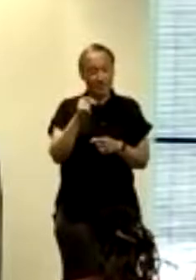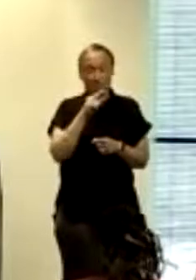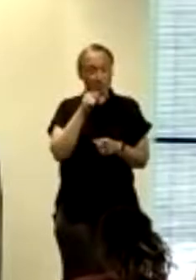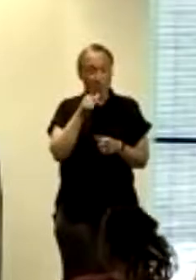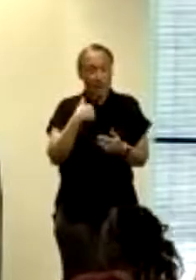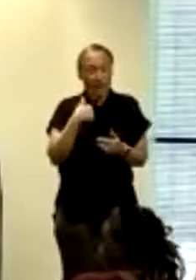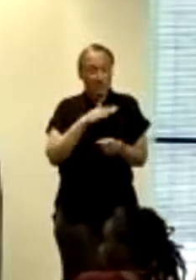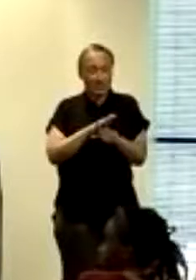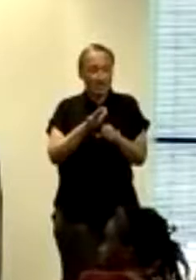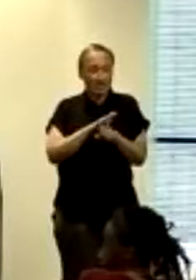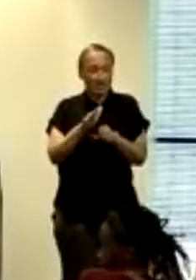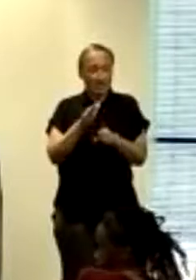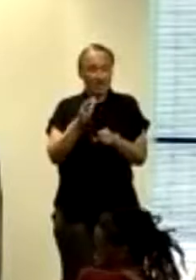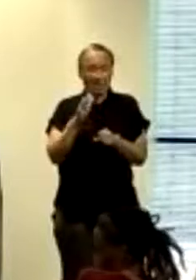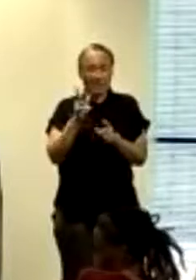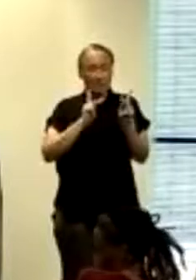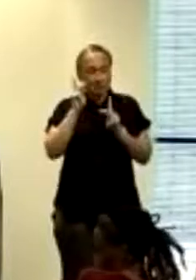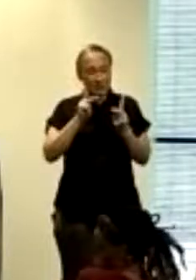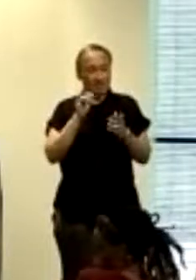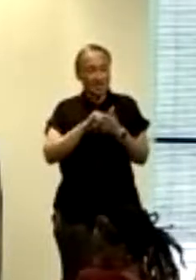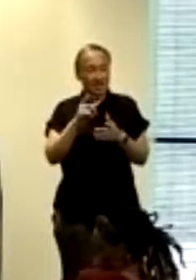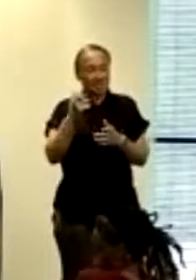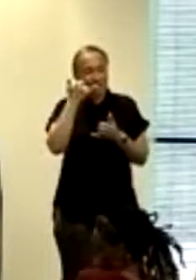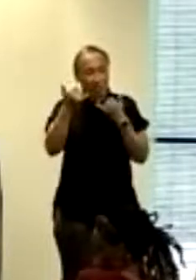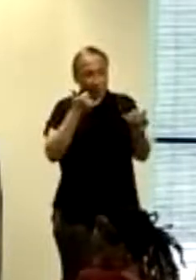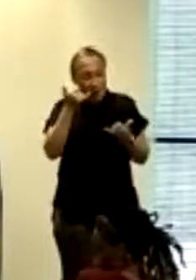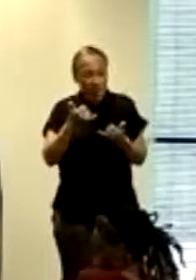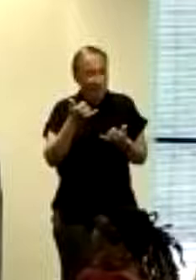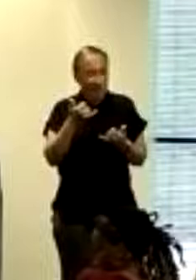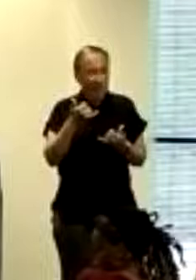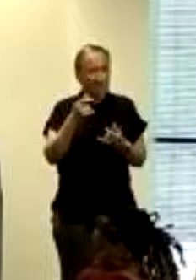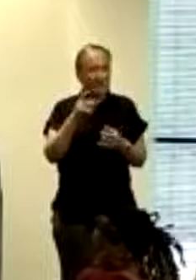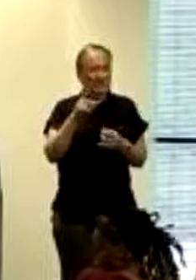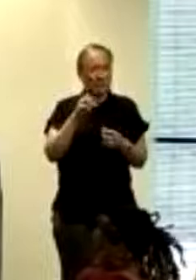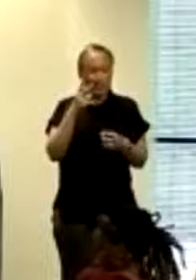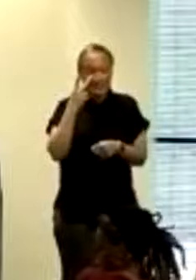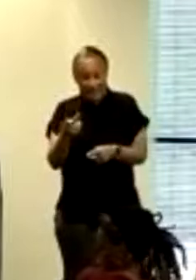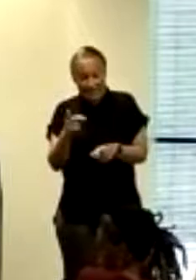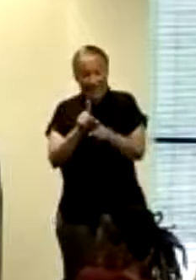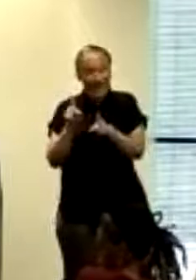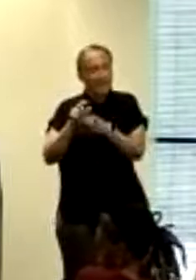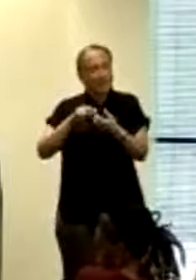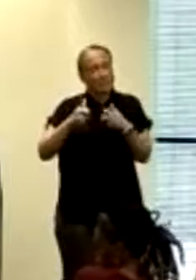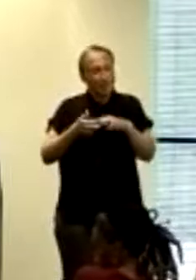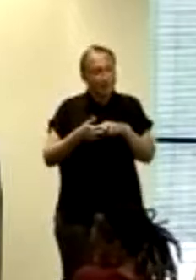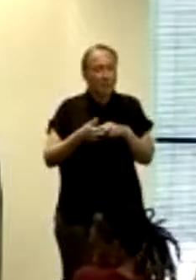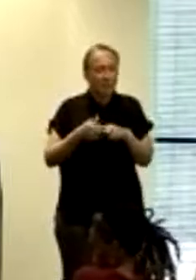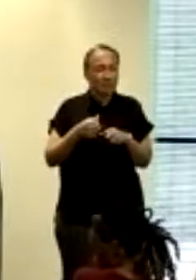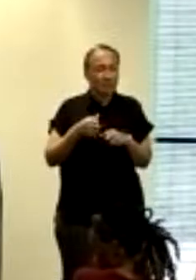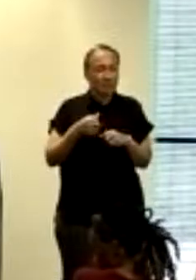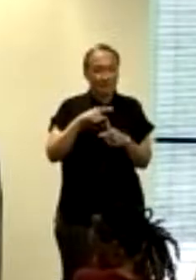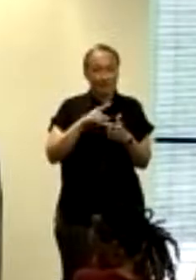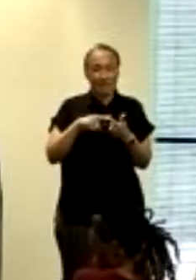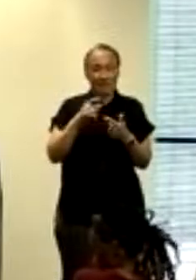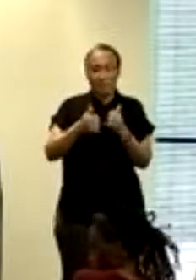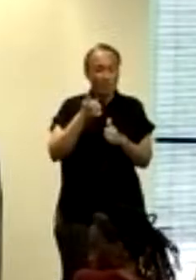don't have enough people that cause it or see it as a problem,